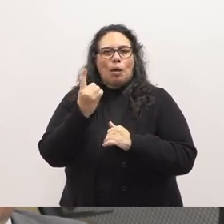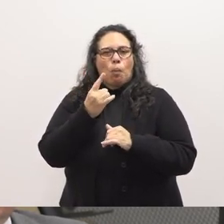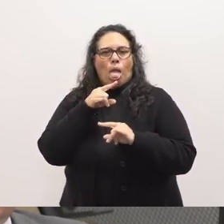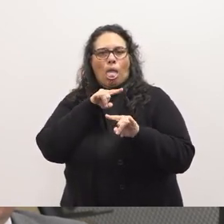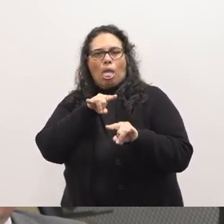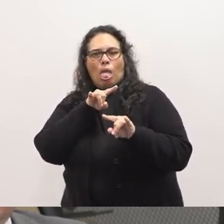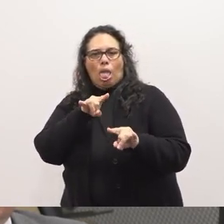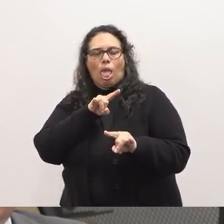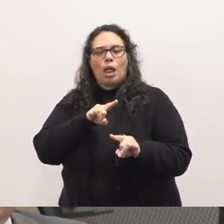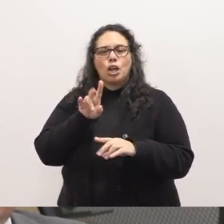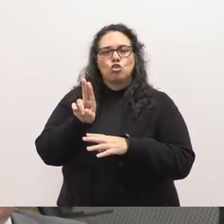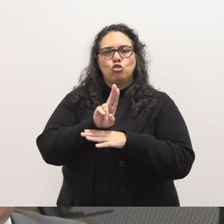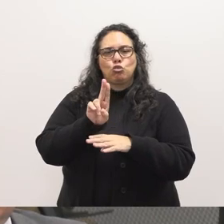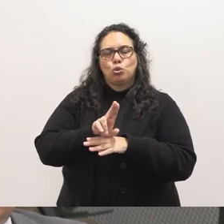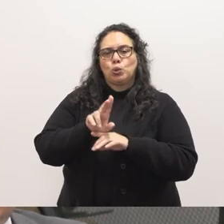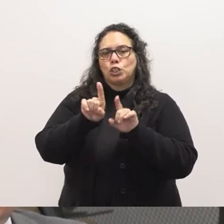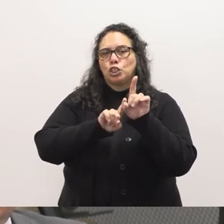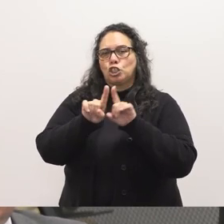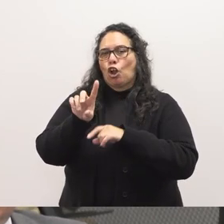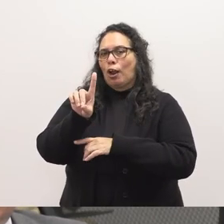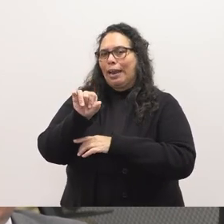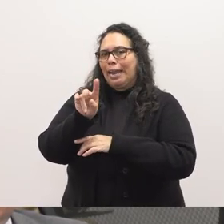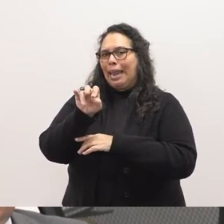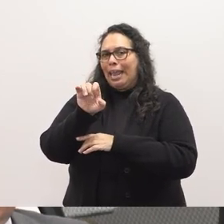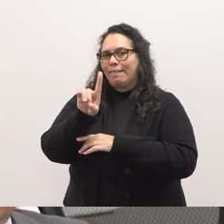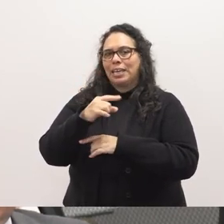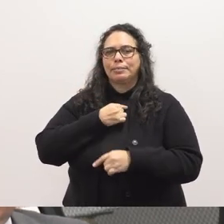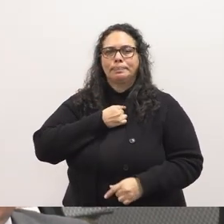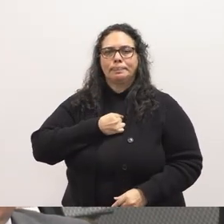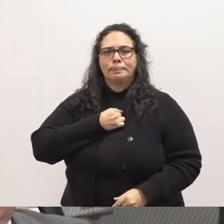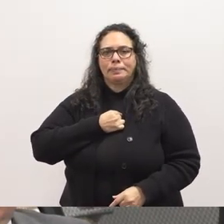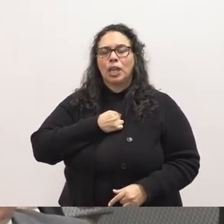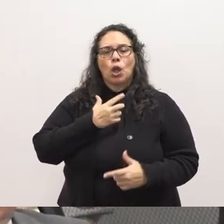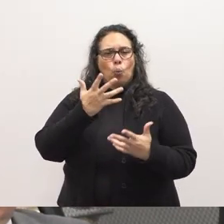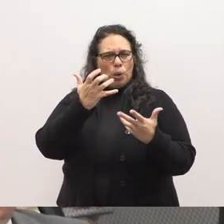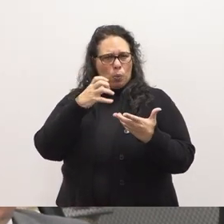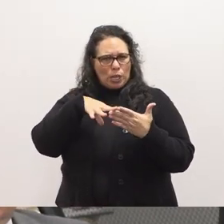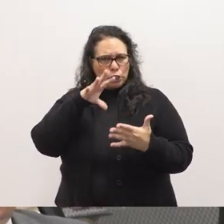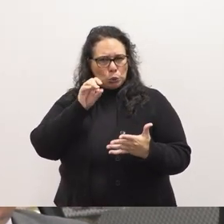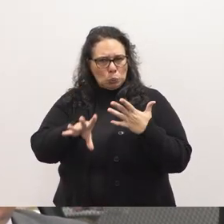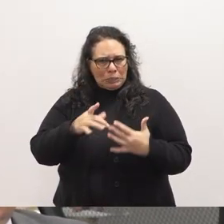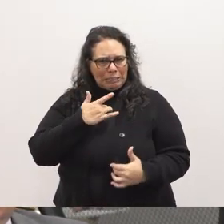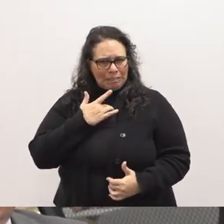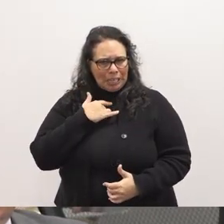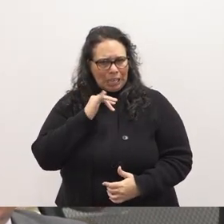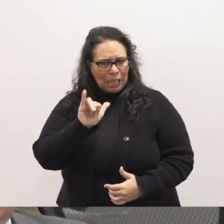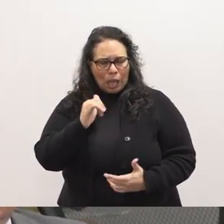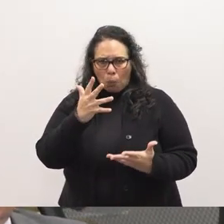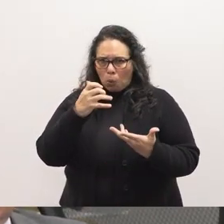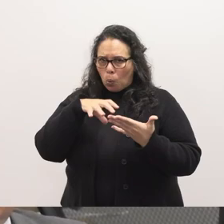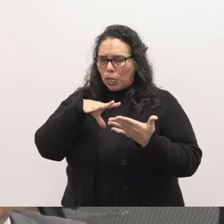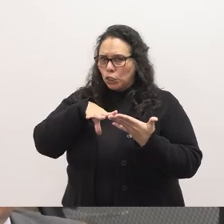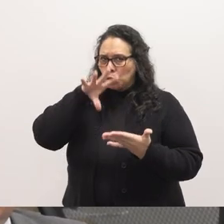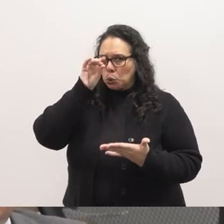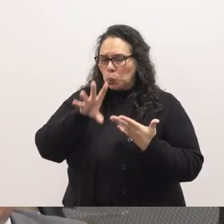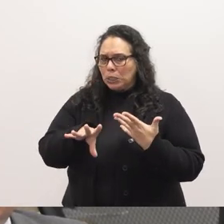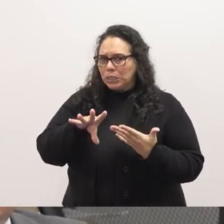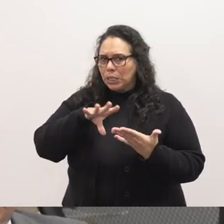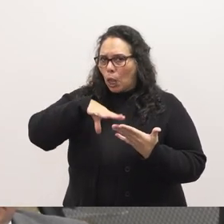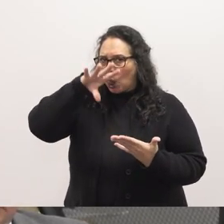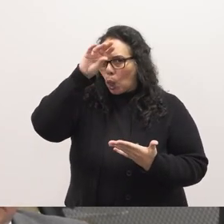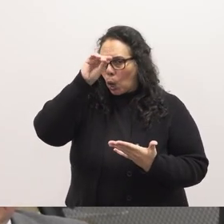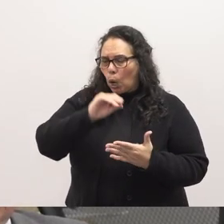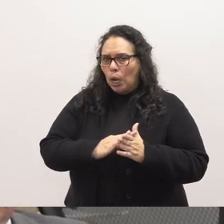you want your students in your district to feel? Is this what we want our students to be learning? And is anti-Semitism ever